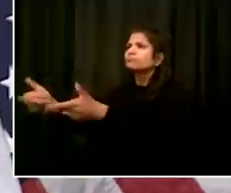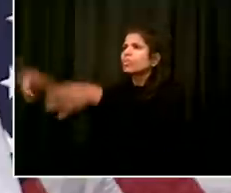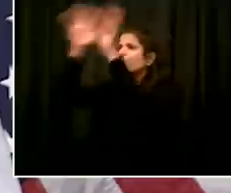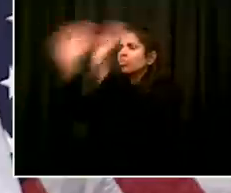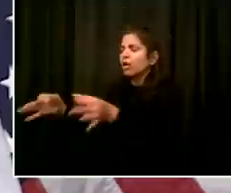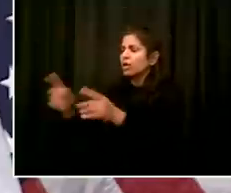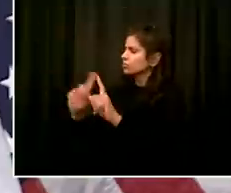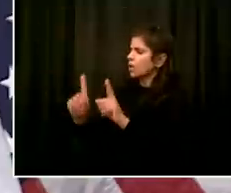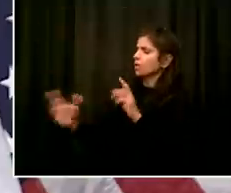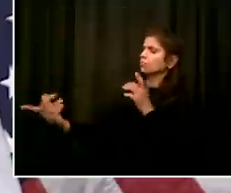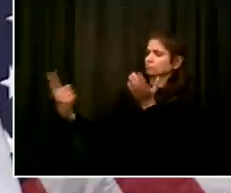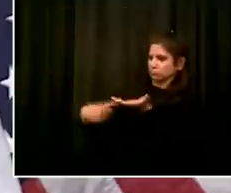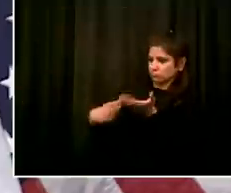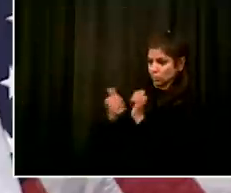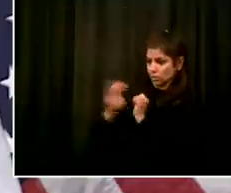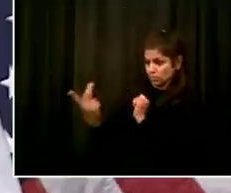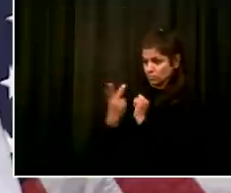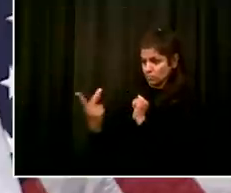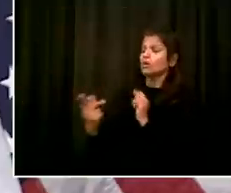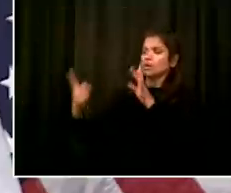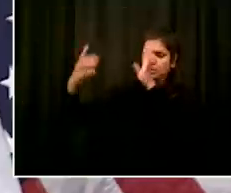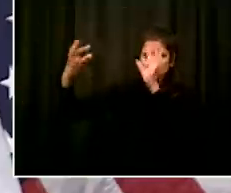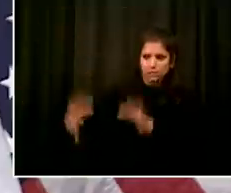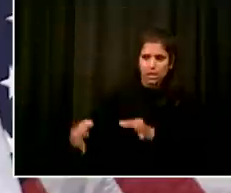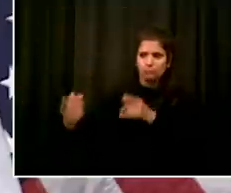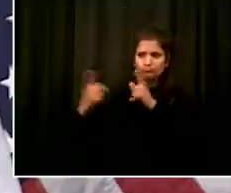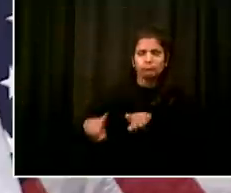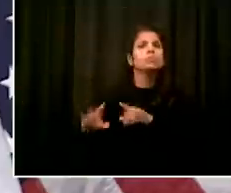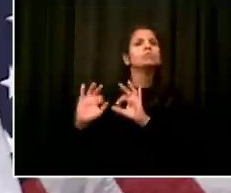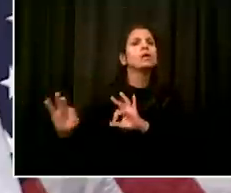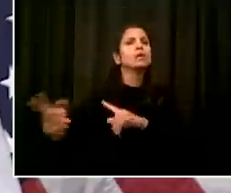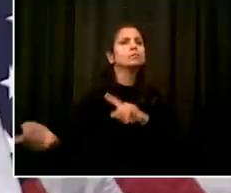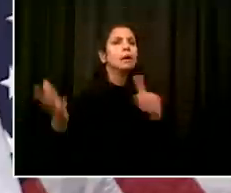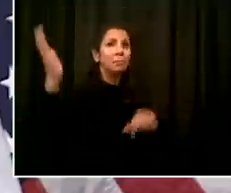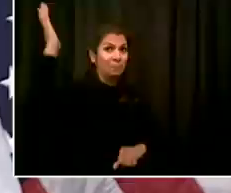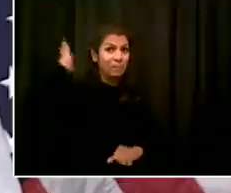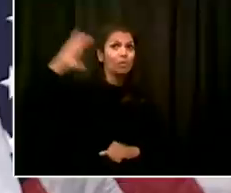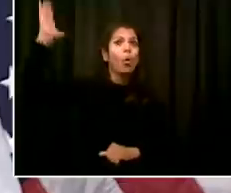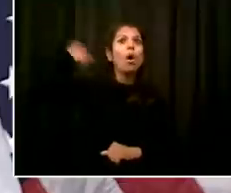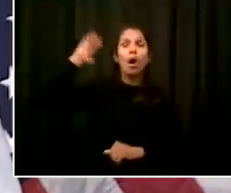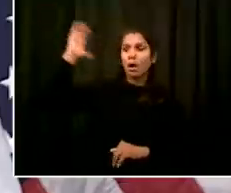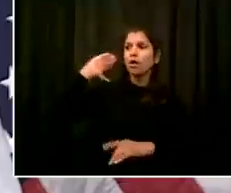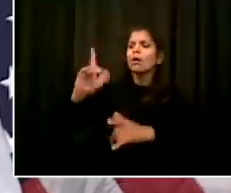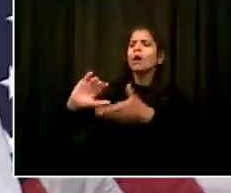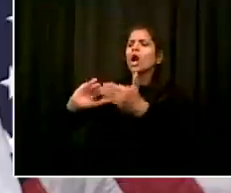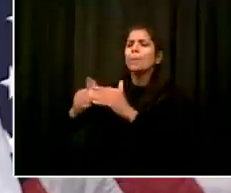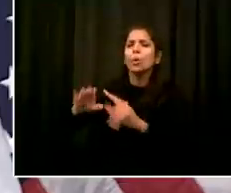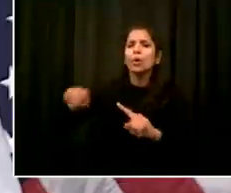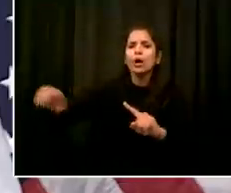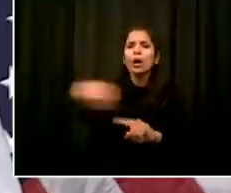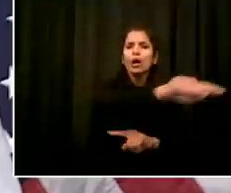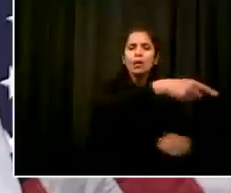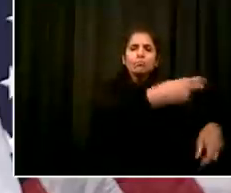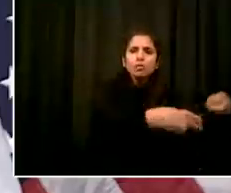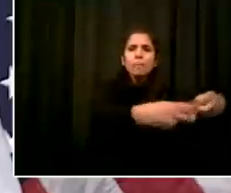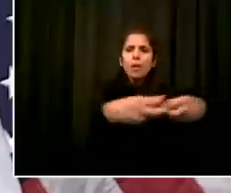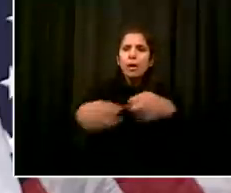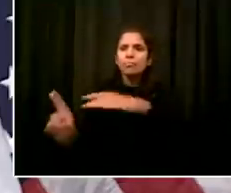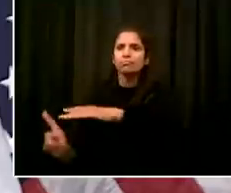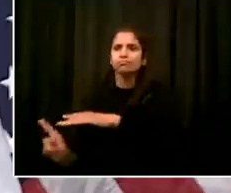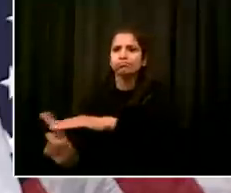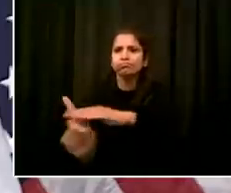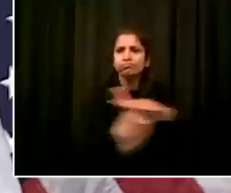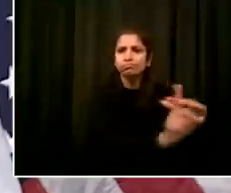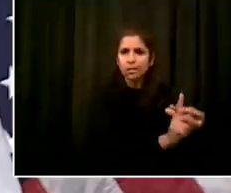brought forward plans and visions around neighborhood policing, around police reform. Remember, anyone who has the illusion that each of the